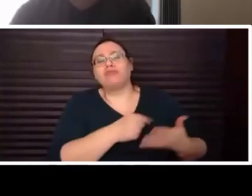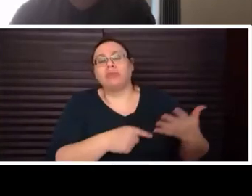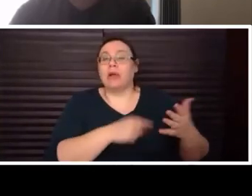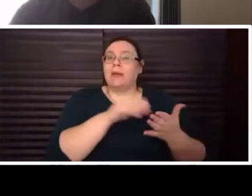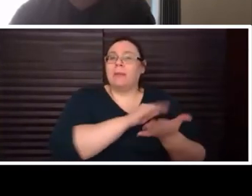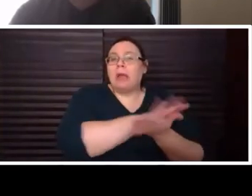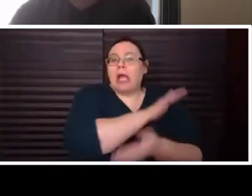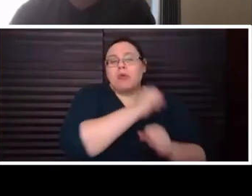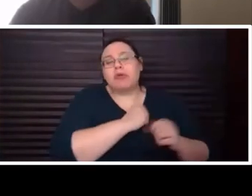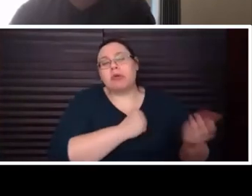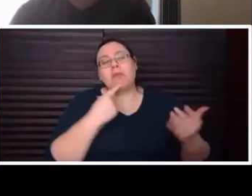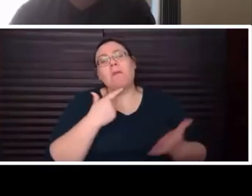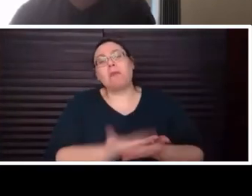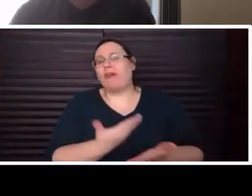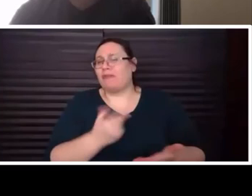stacks and stacks of paperwork.